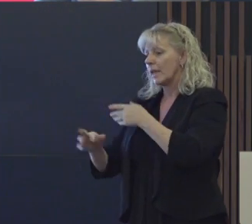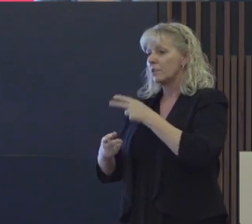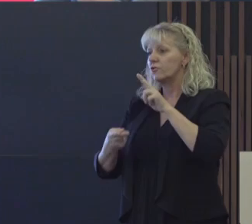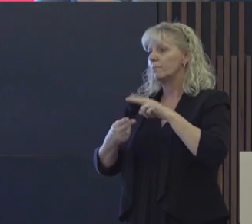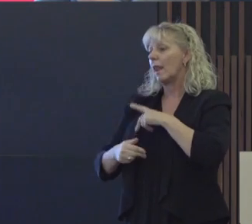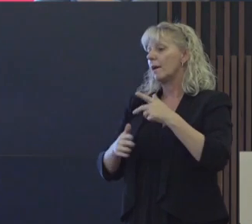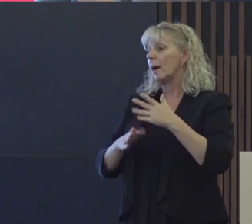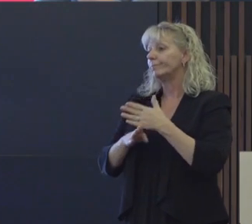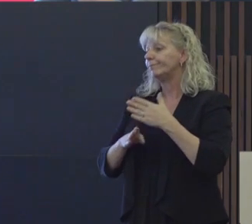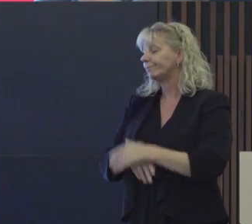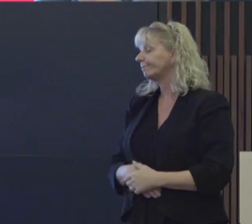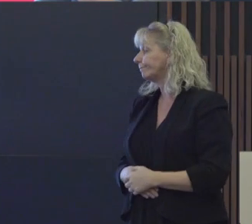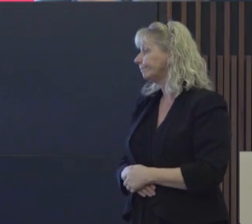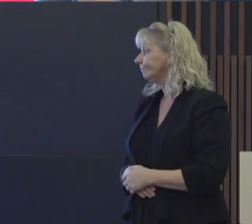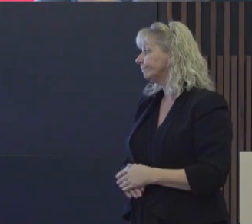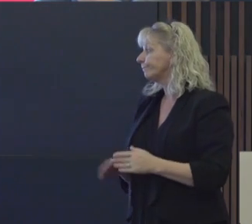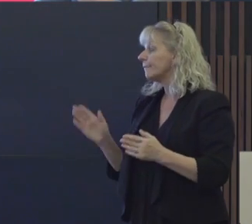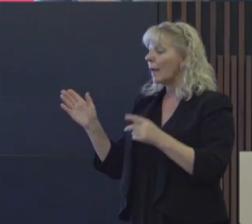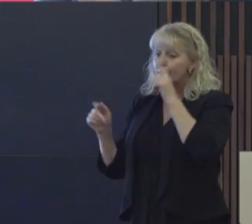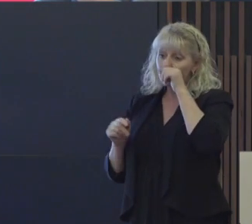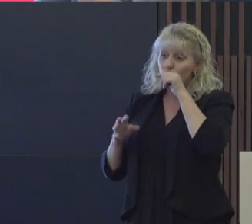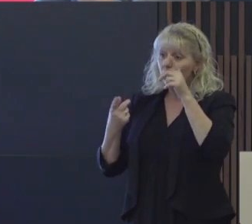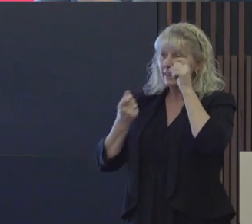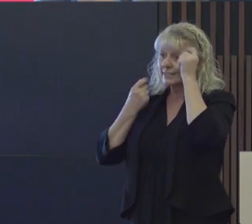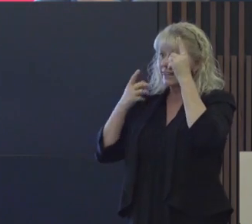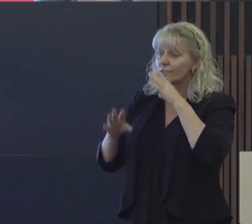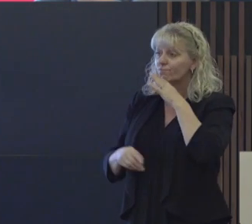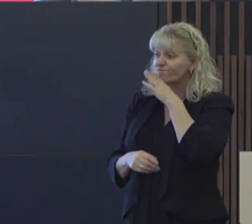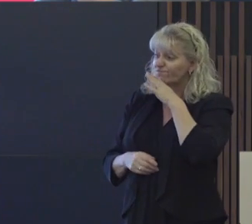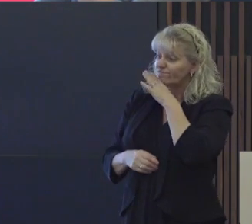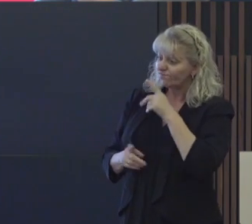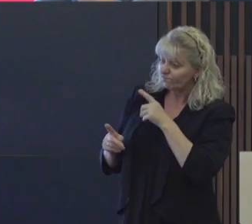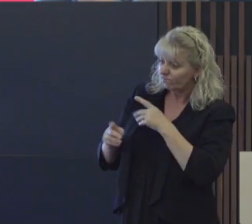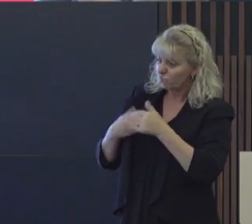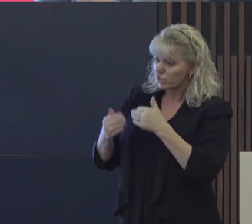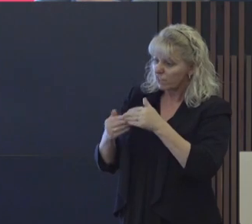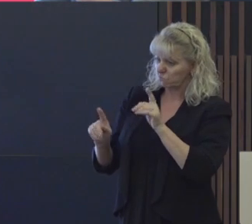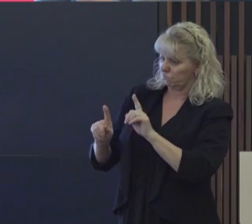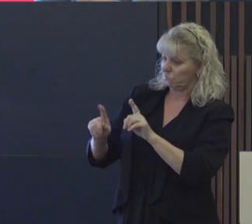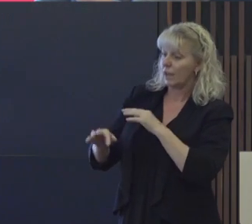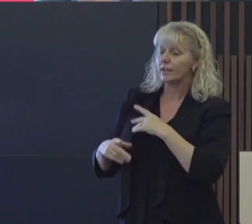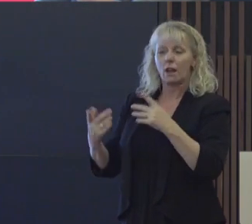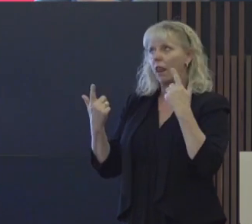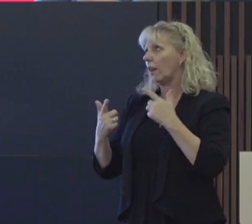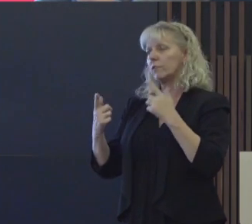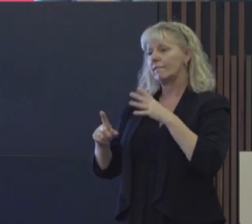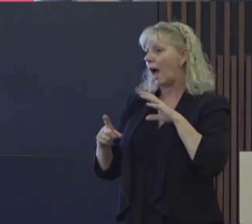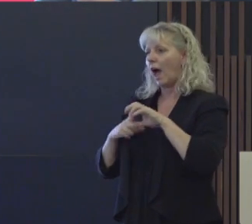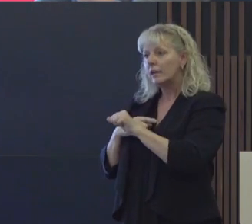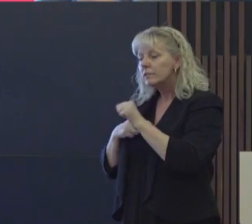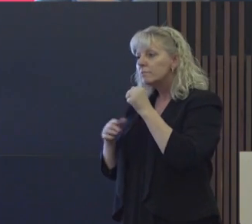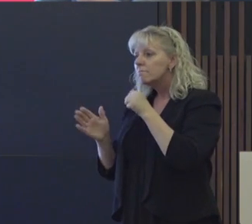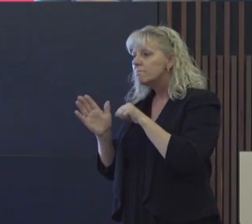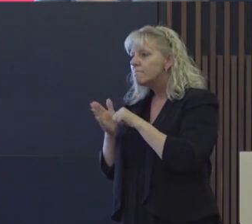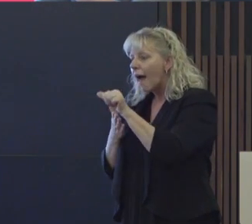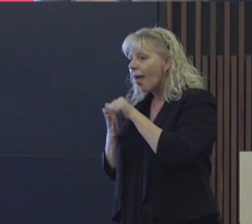understand what the process that we're following, and so it's. a lot of hate mail, a lot of